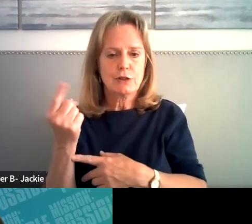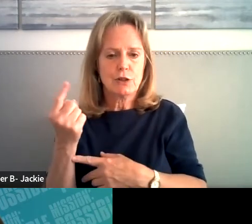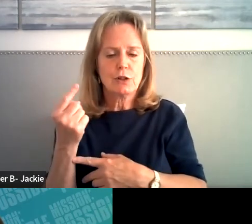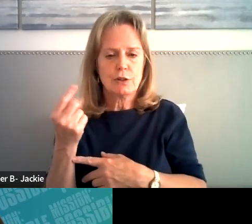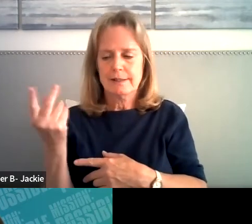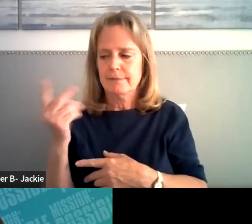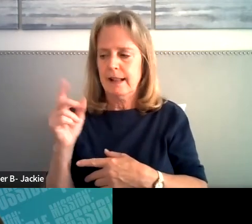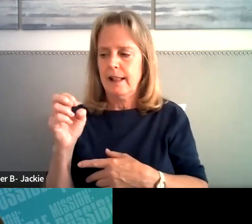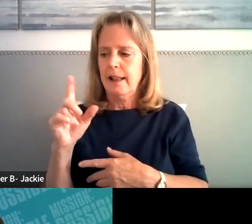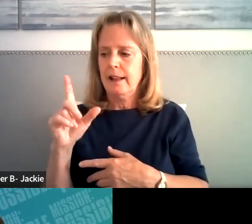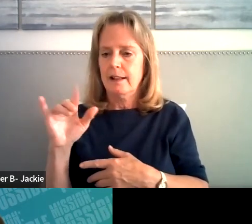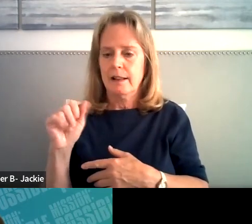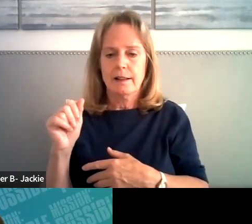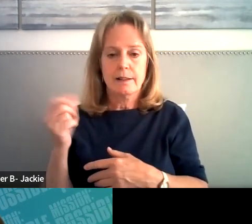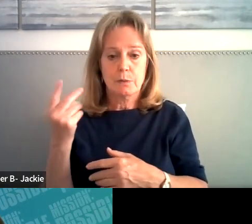I really